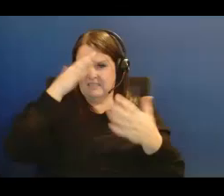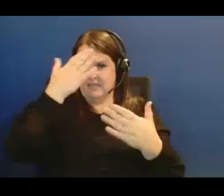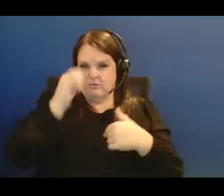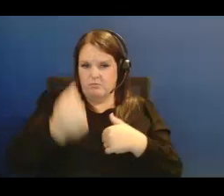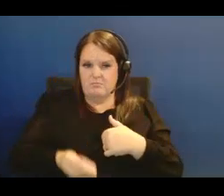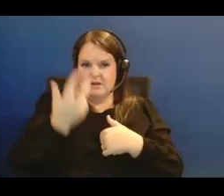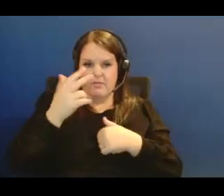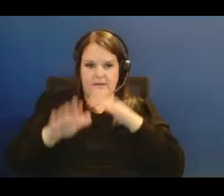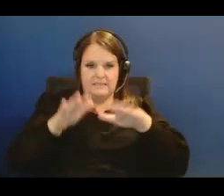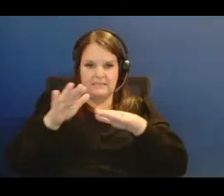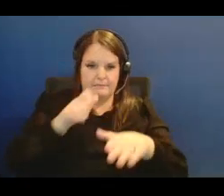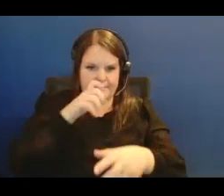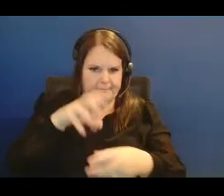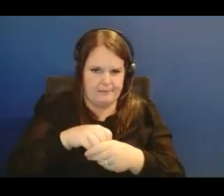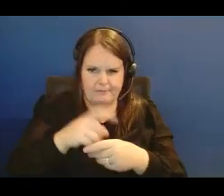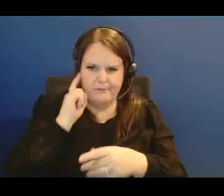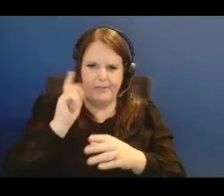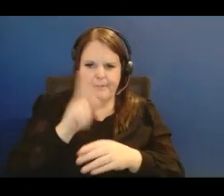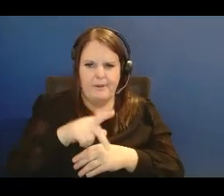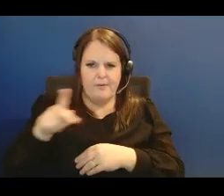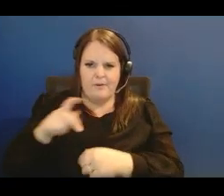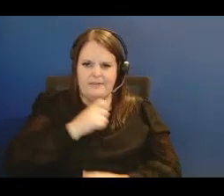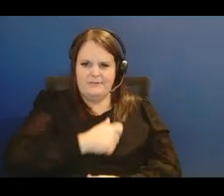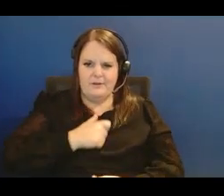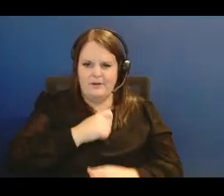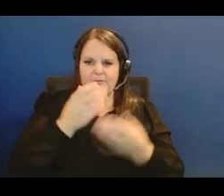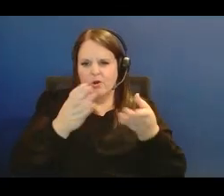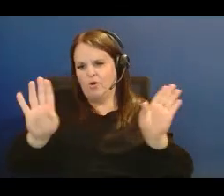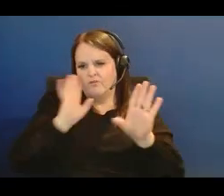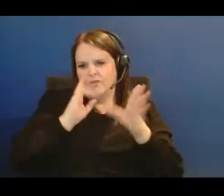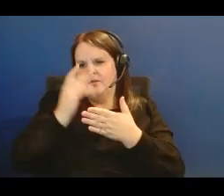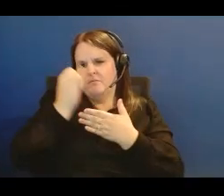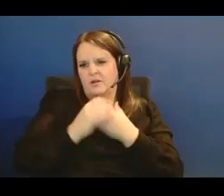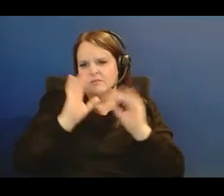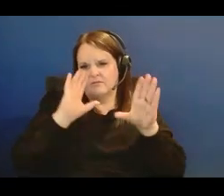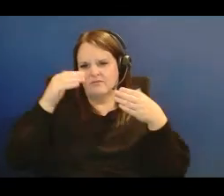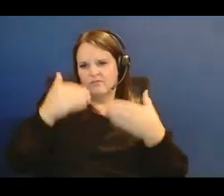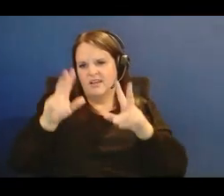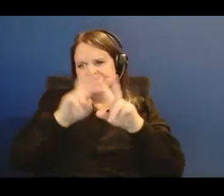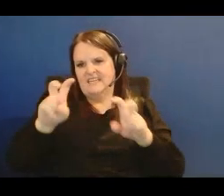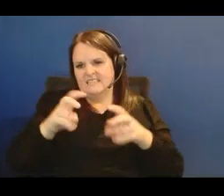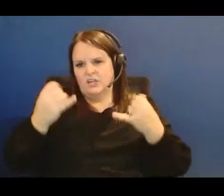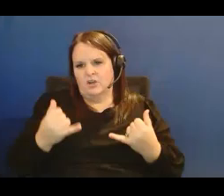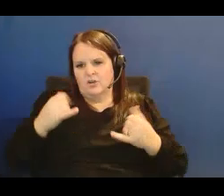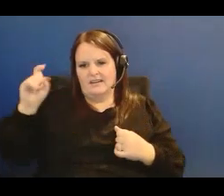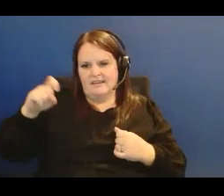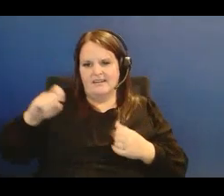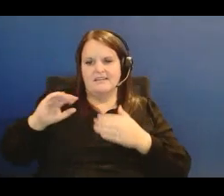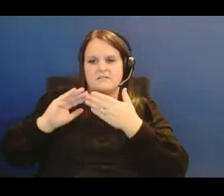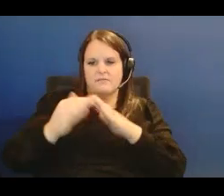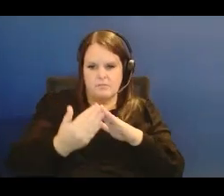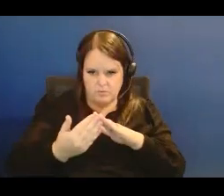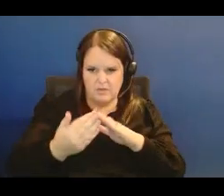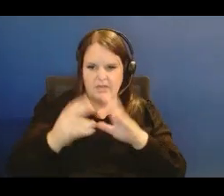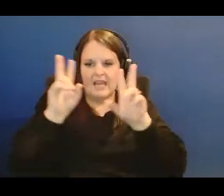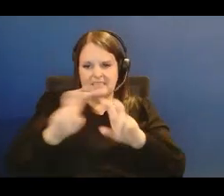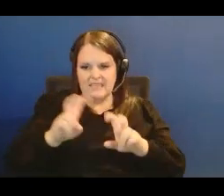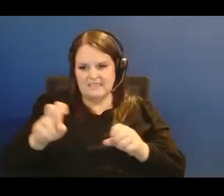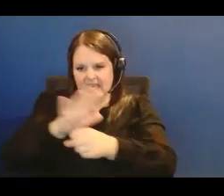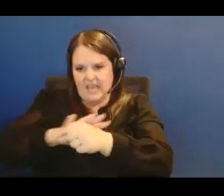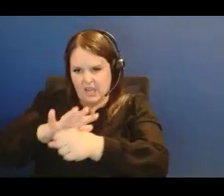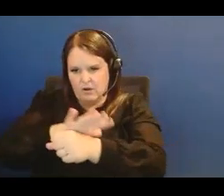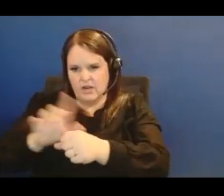are. But overall, this project, it focuses on assessing current needs of communities, assessing the area's